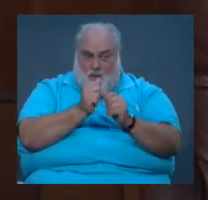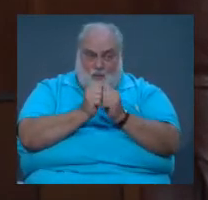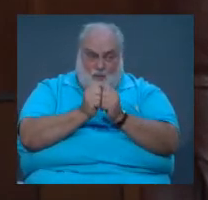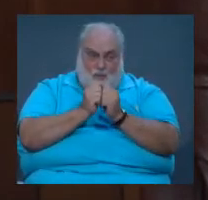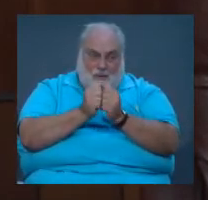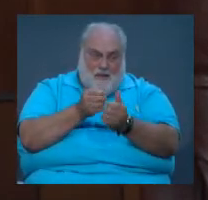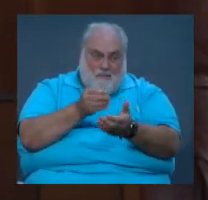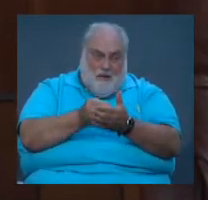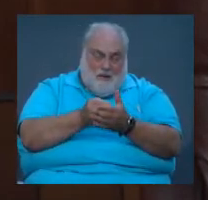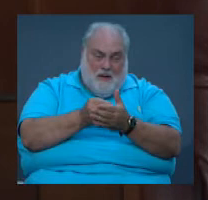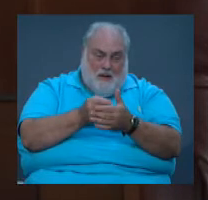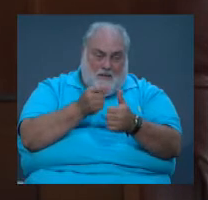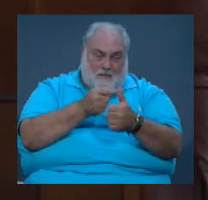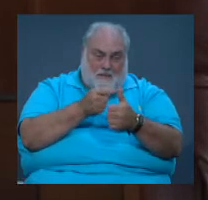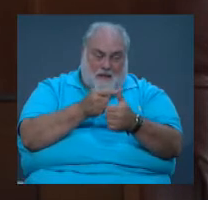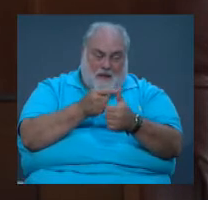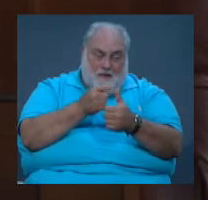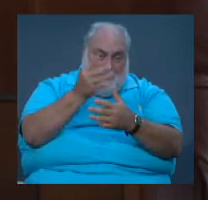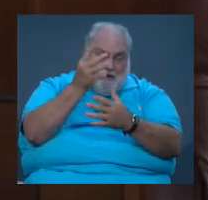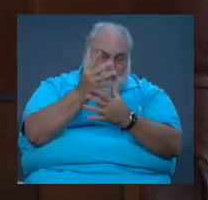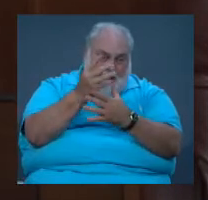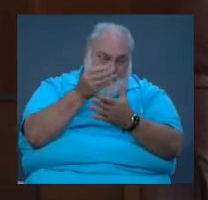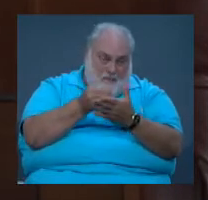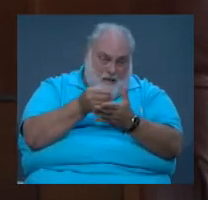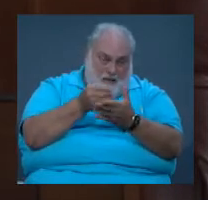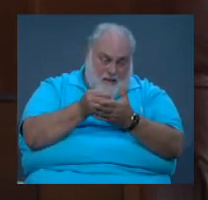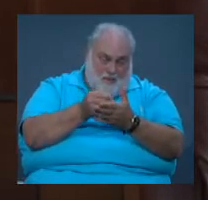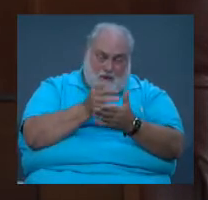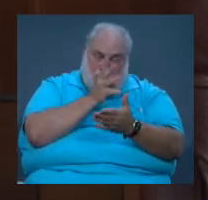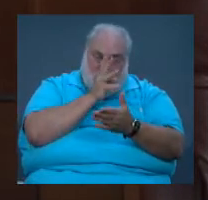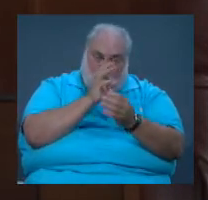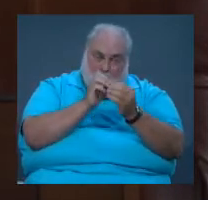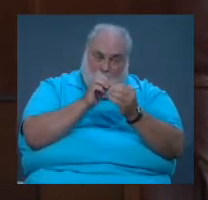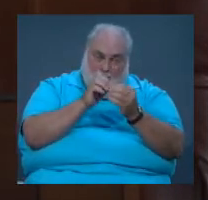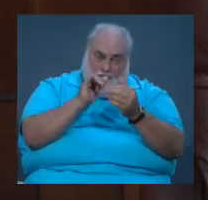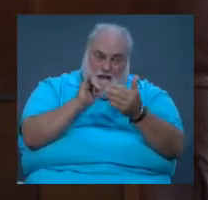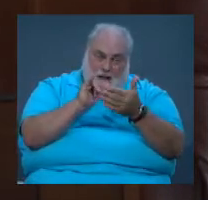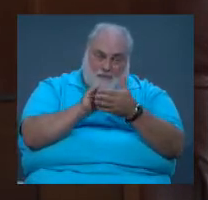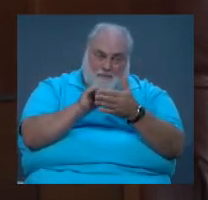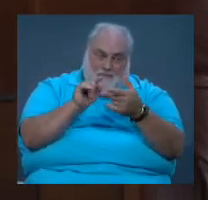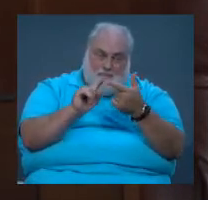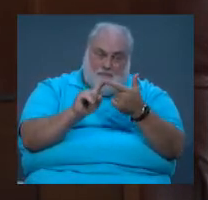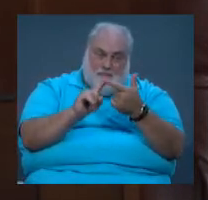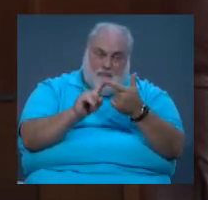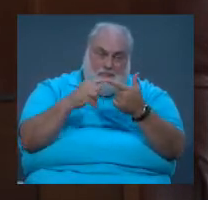we know is our jail funding. We'll talk a little bit more about that. Health insurance,